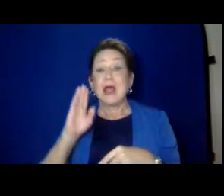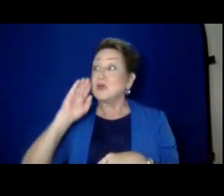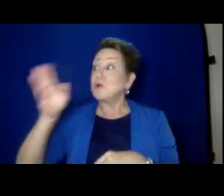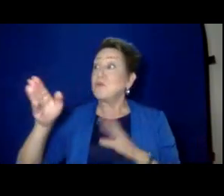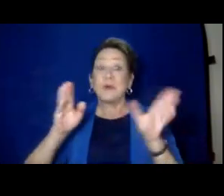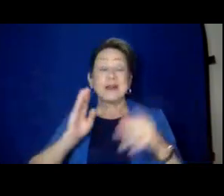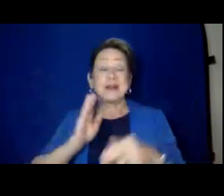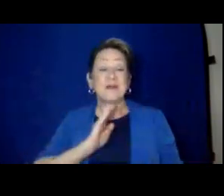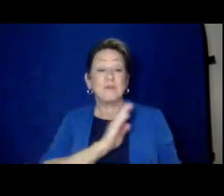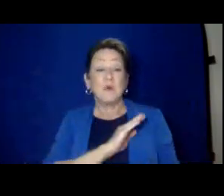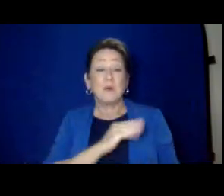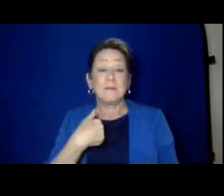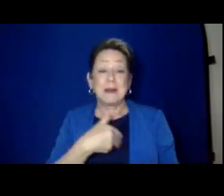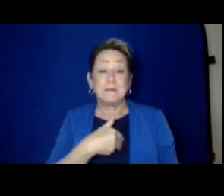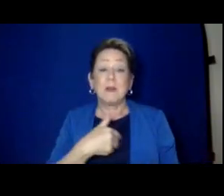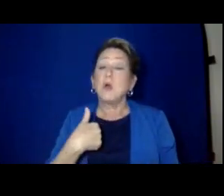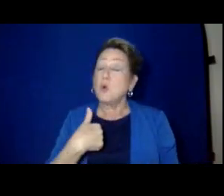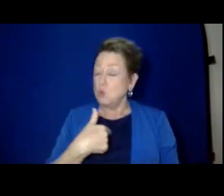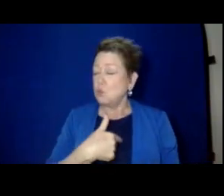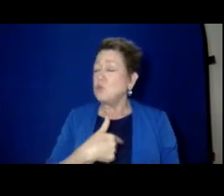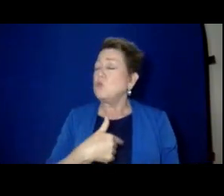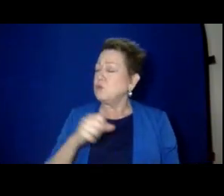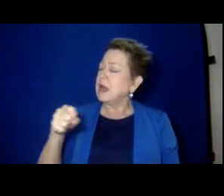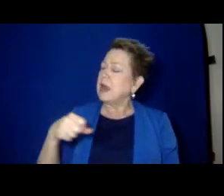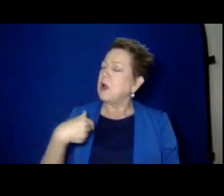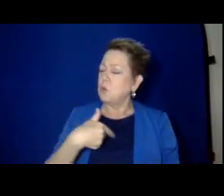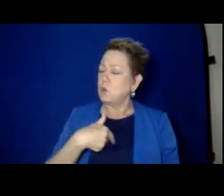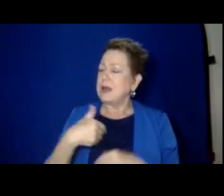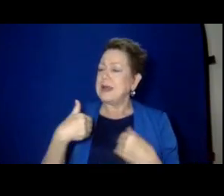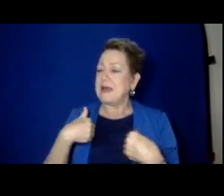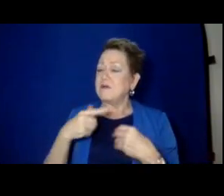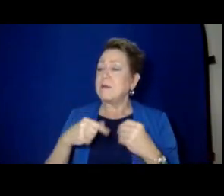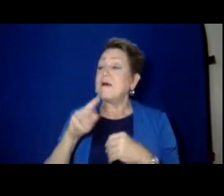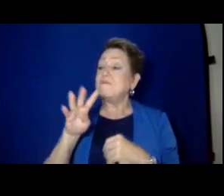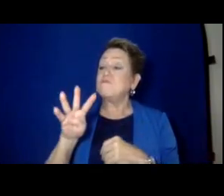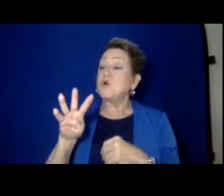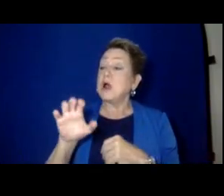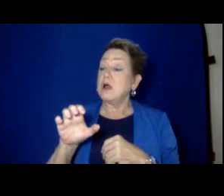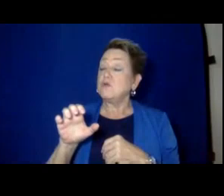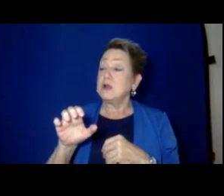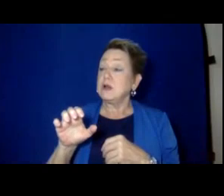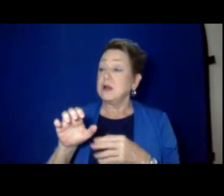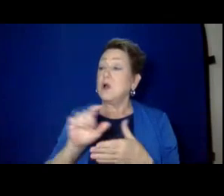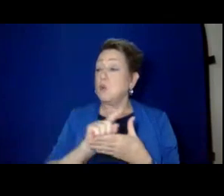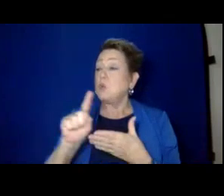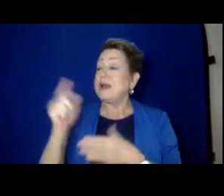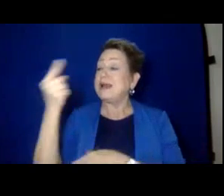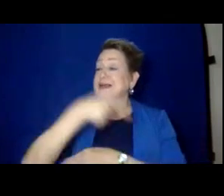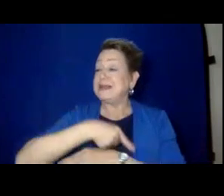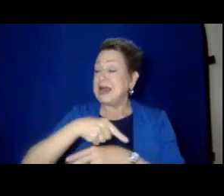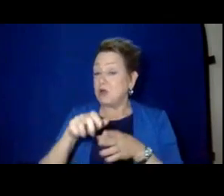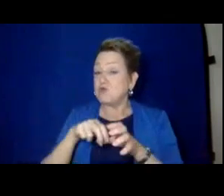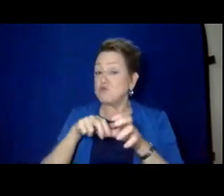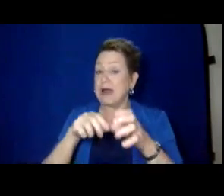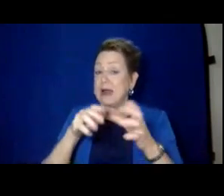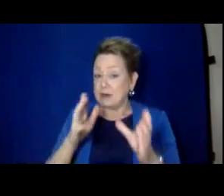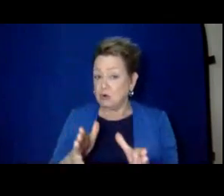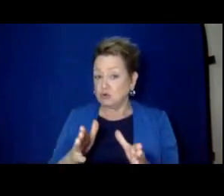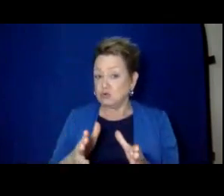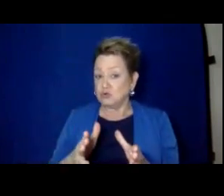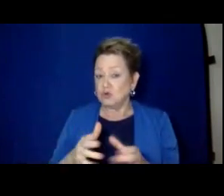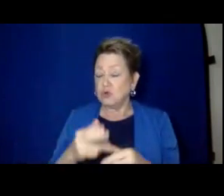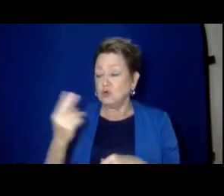Good morning, Board Member Fan. Yeah, we have about 400 weekday riders using the 2 stops that will be eliminated with the